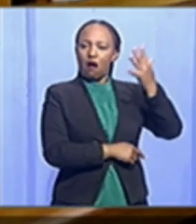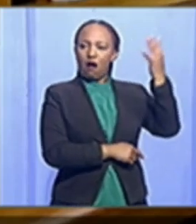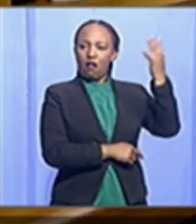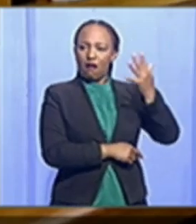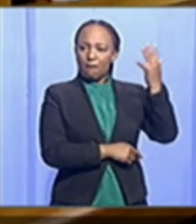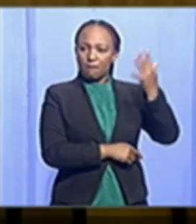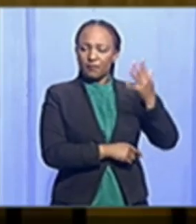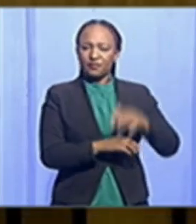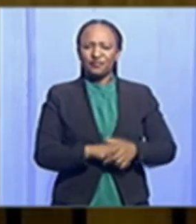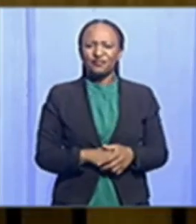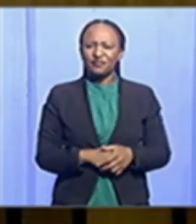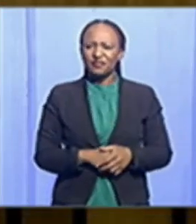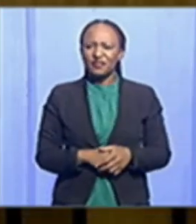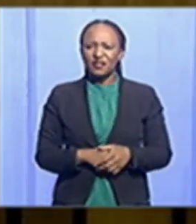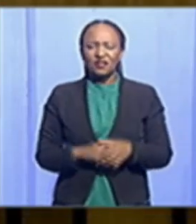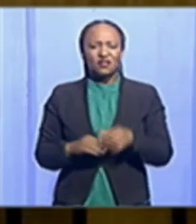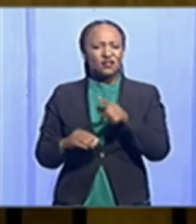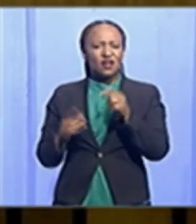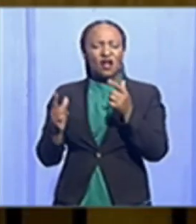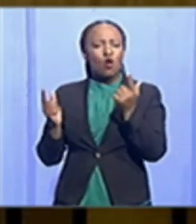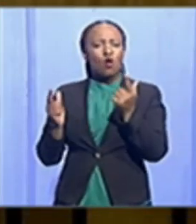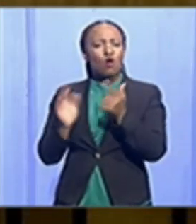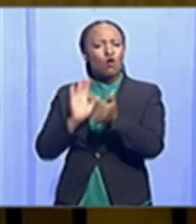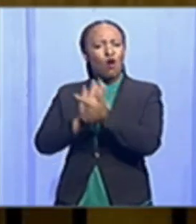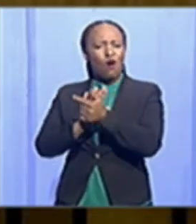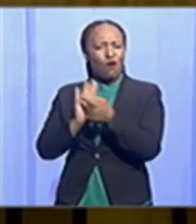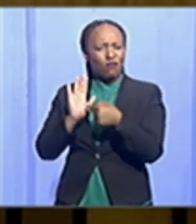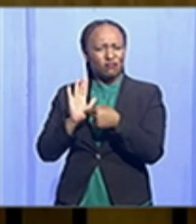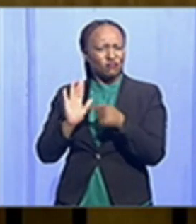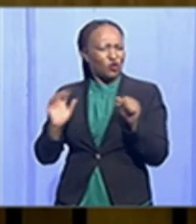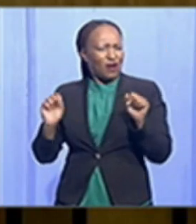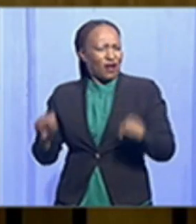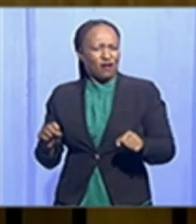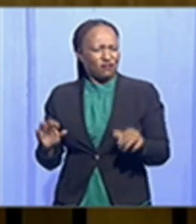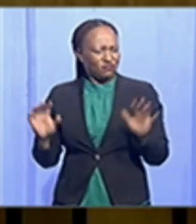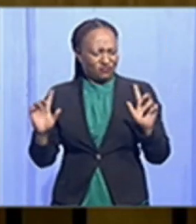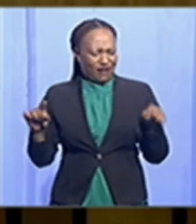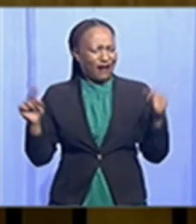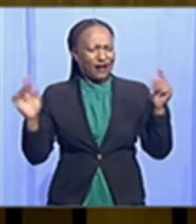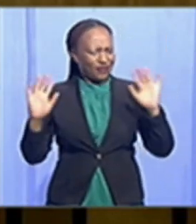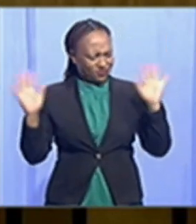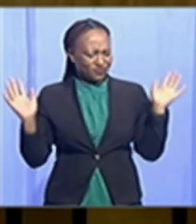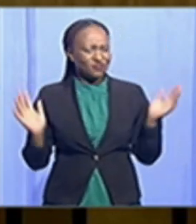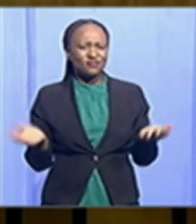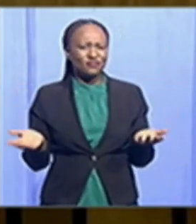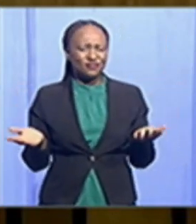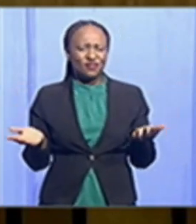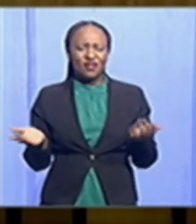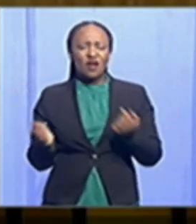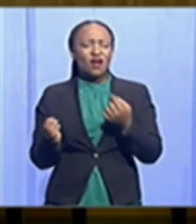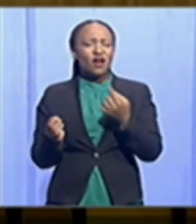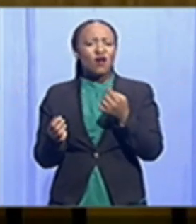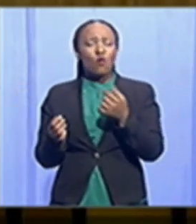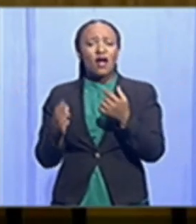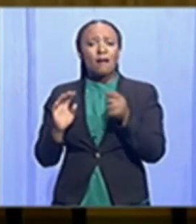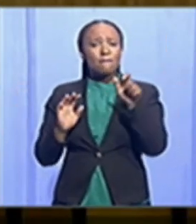allow that request. I can't. In this case, there are 4 or 5 accused persons before